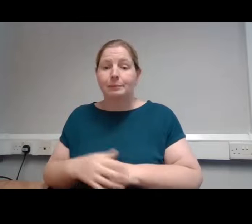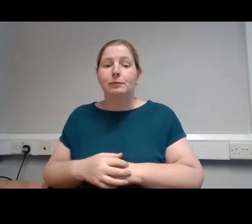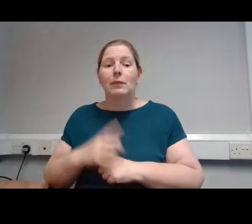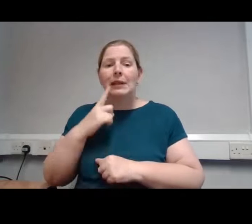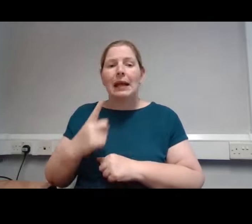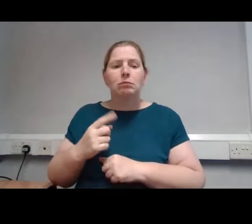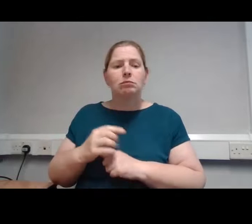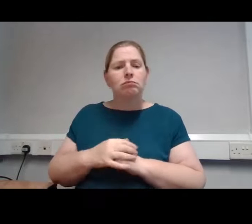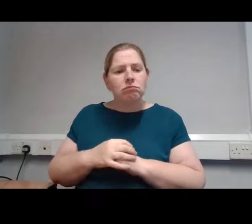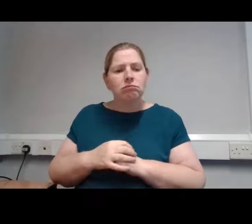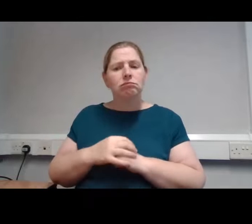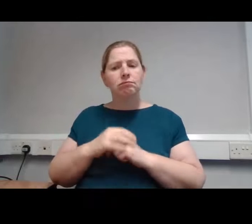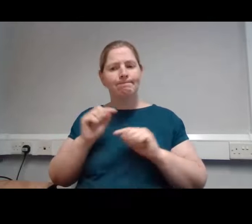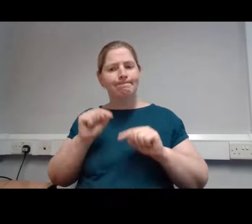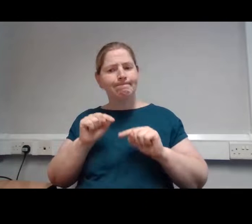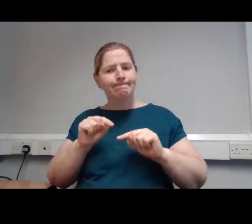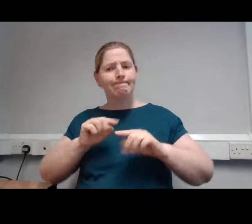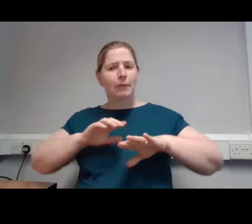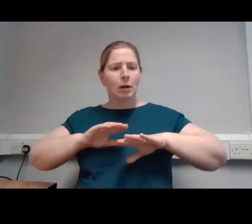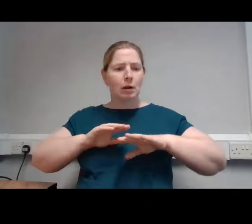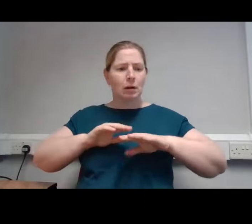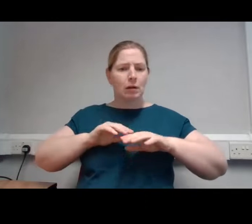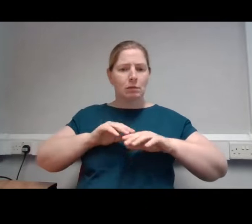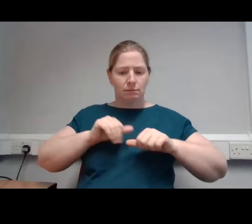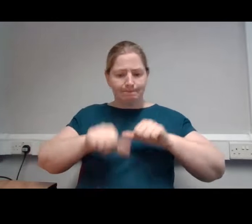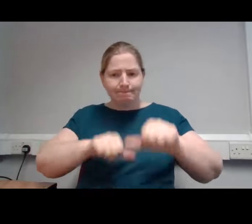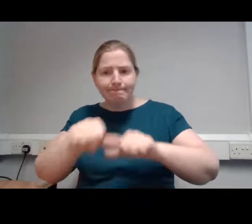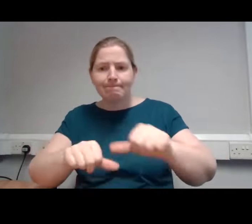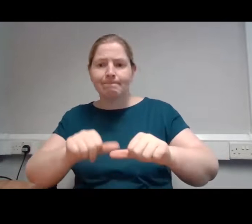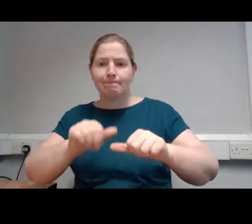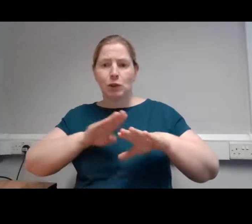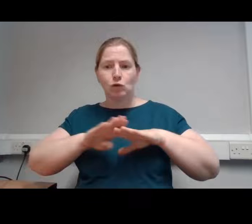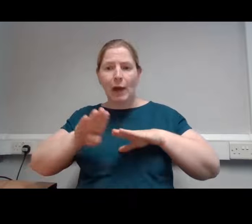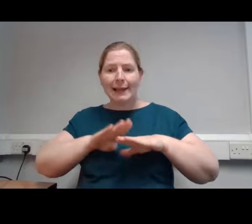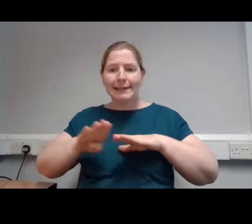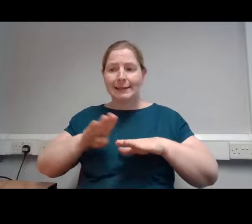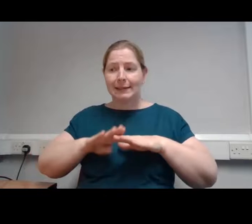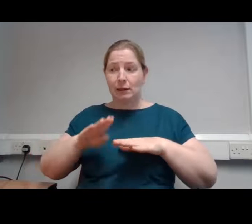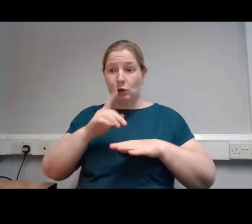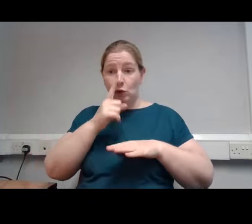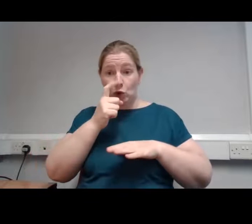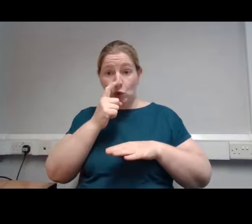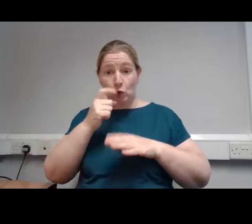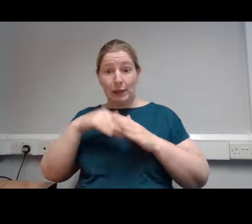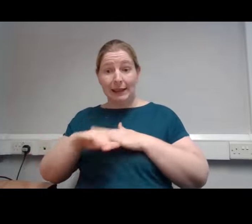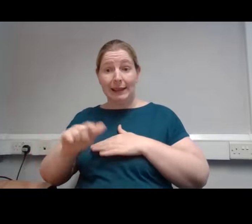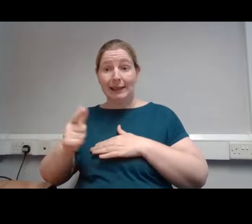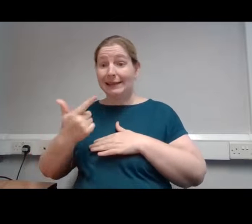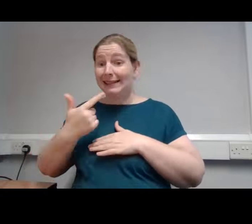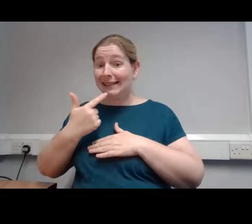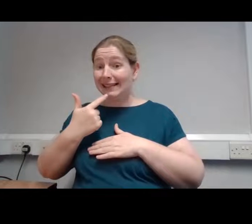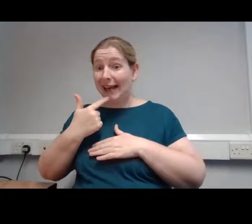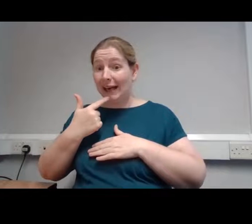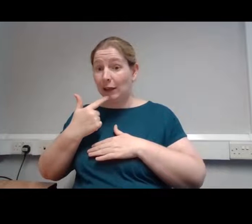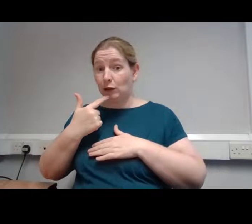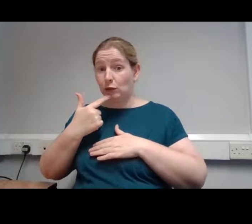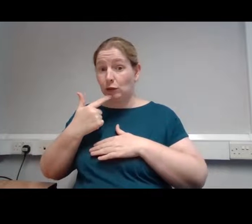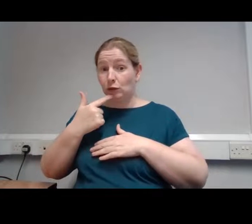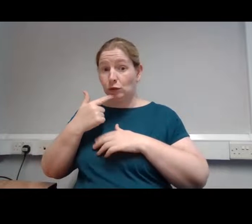this programme stroke training be available for use within a secondary care mental health